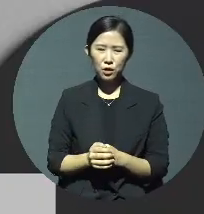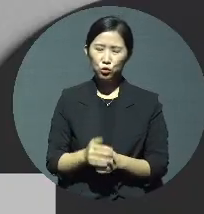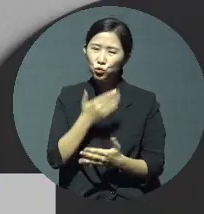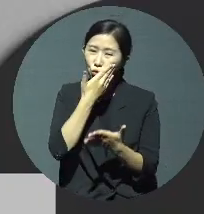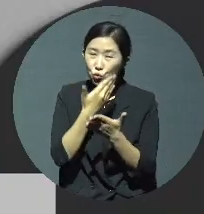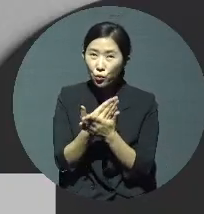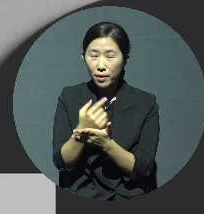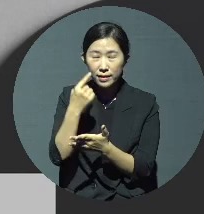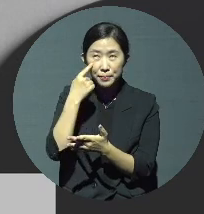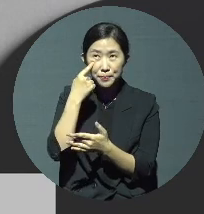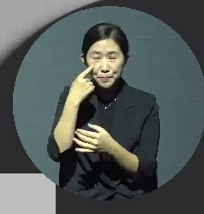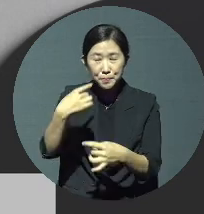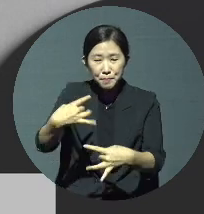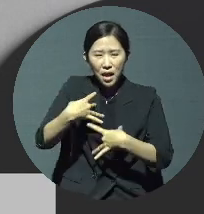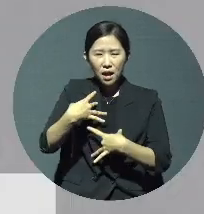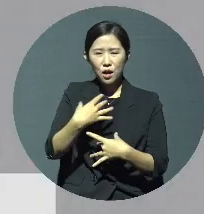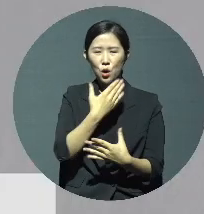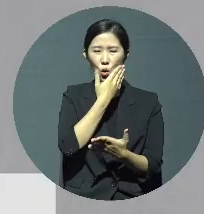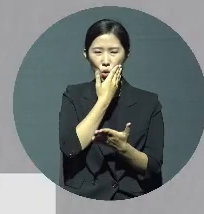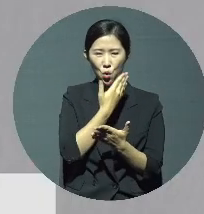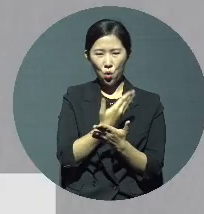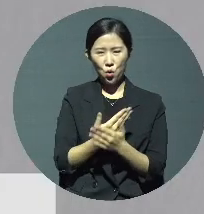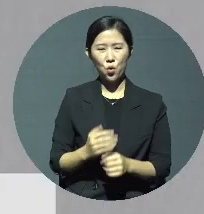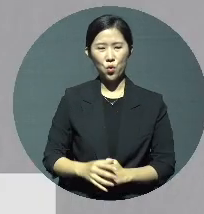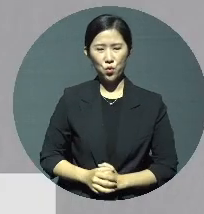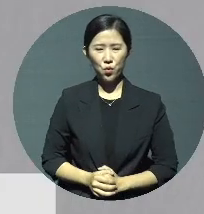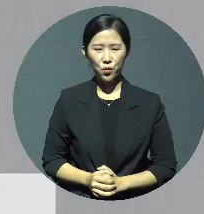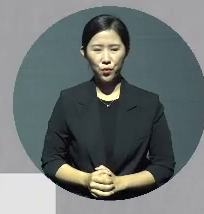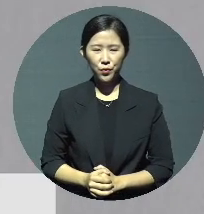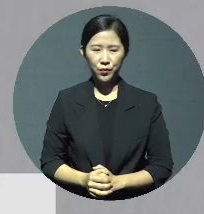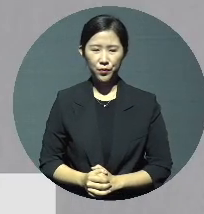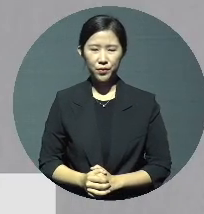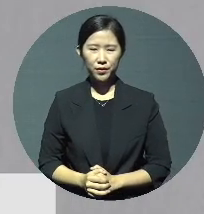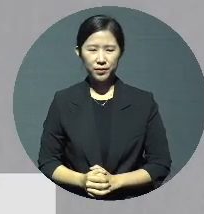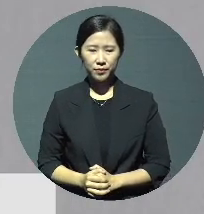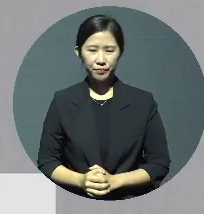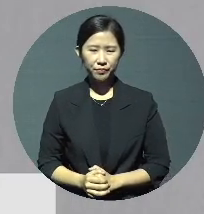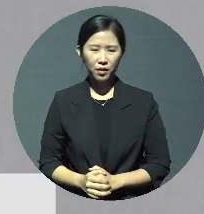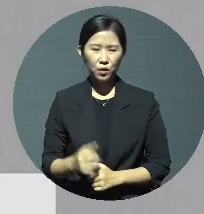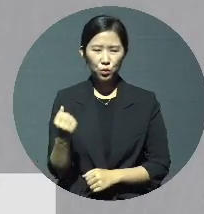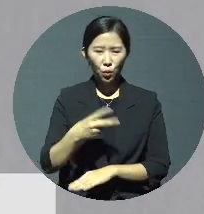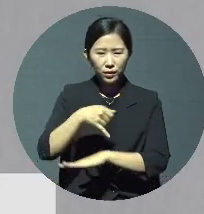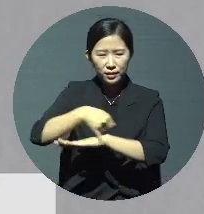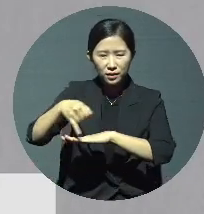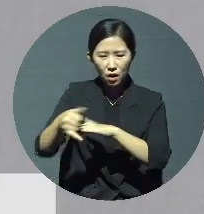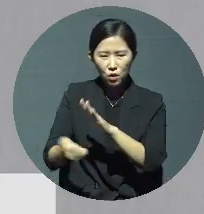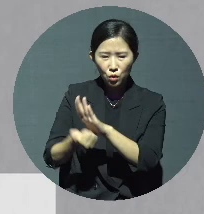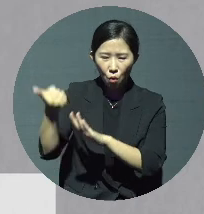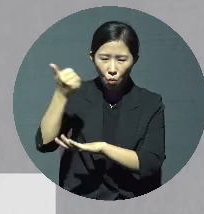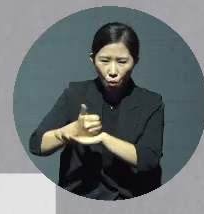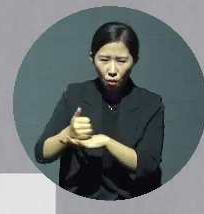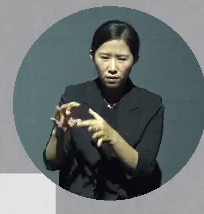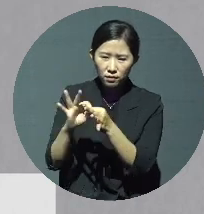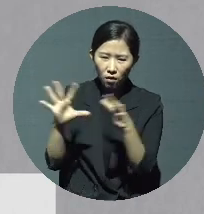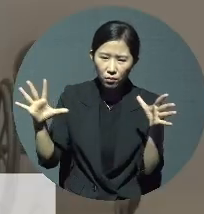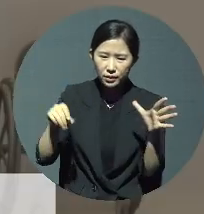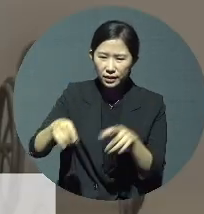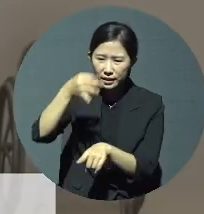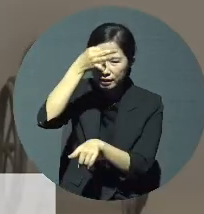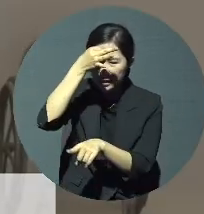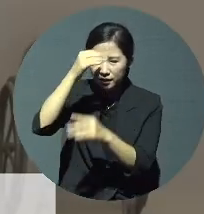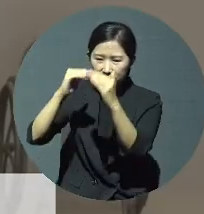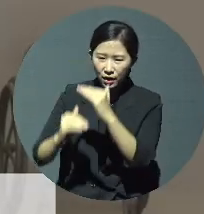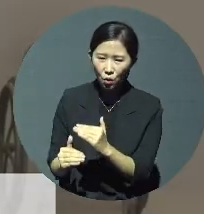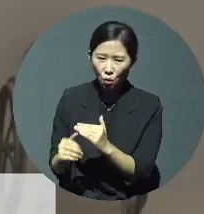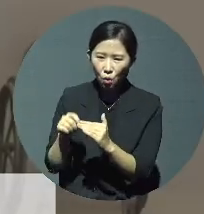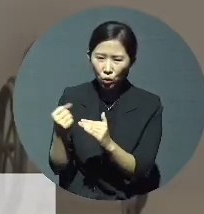on improving the performance of that company. You know, the KPIs around whether design is successful